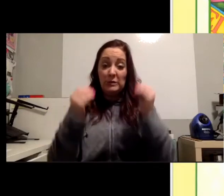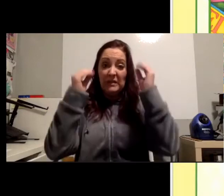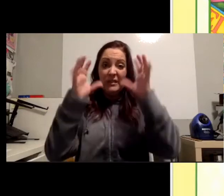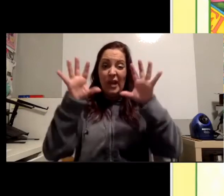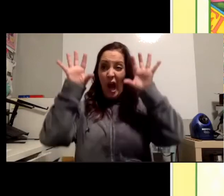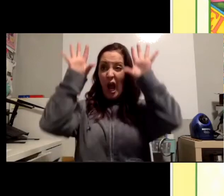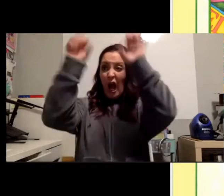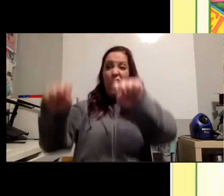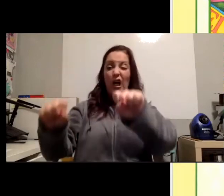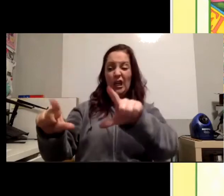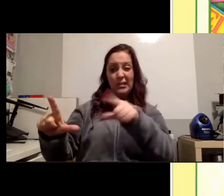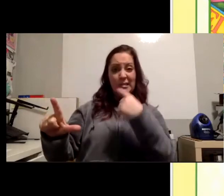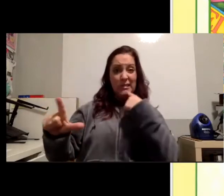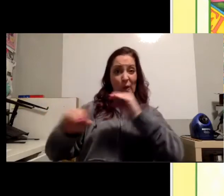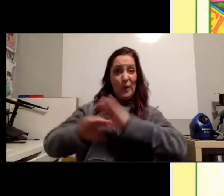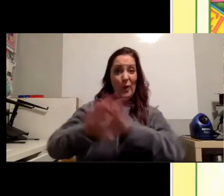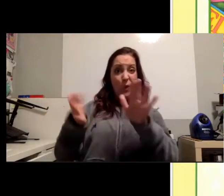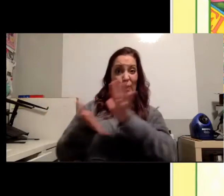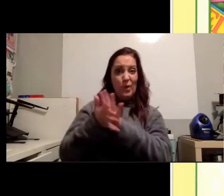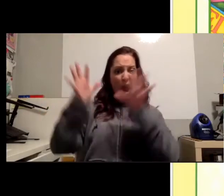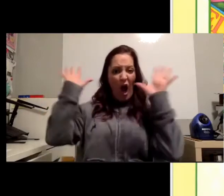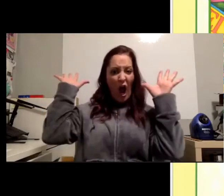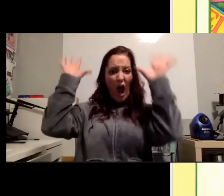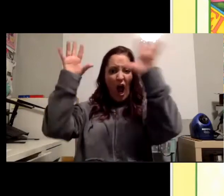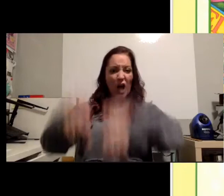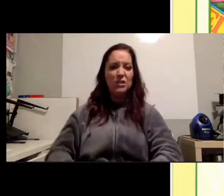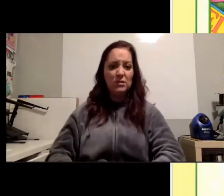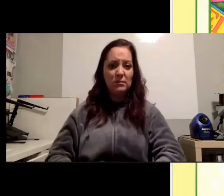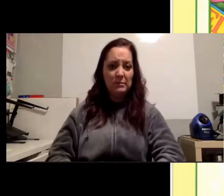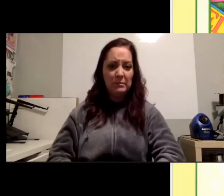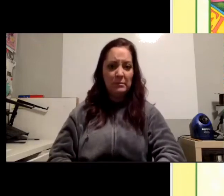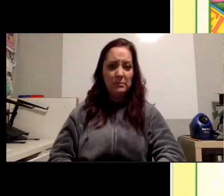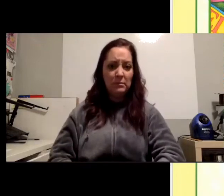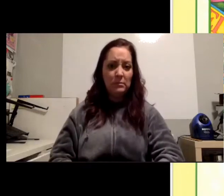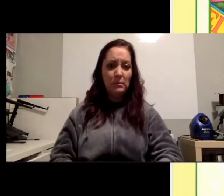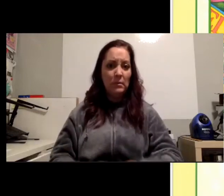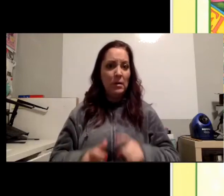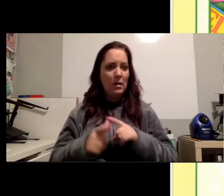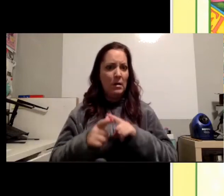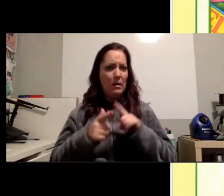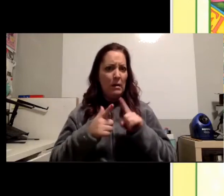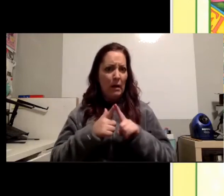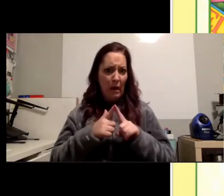The teacher tore down the "No school today" sign.